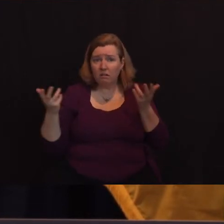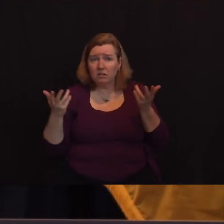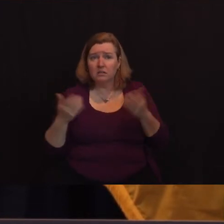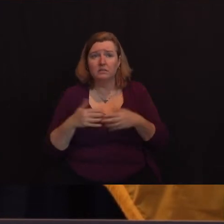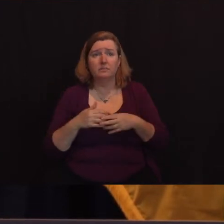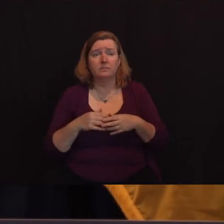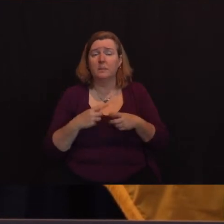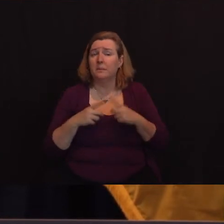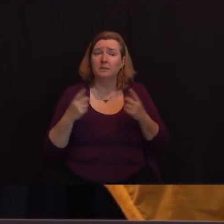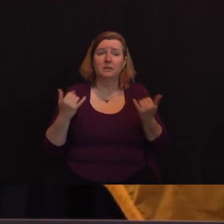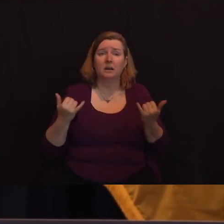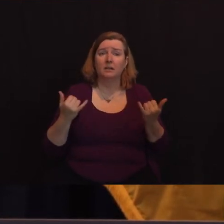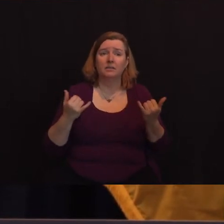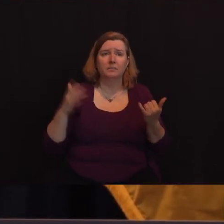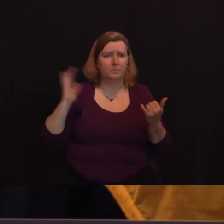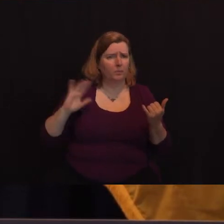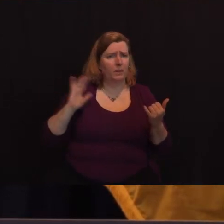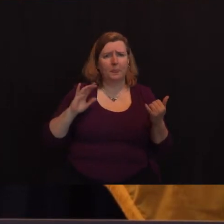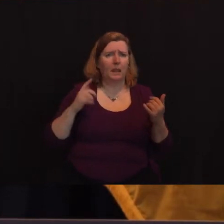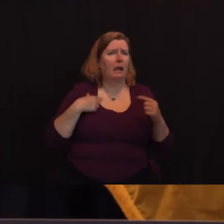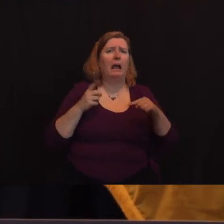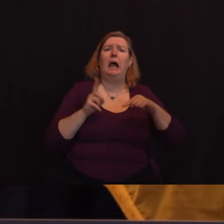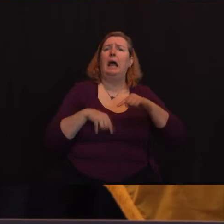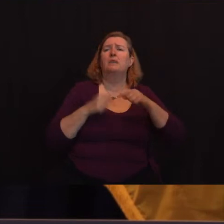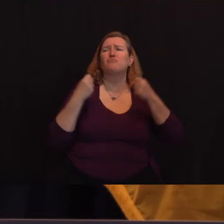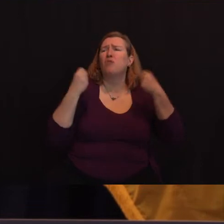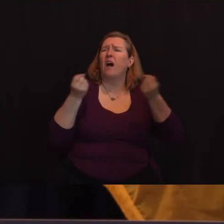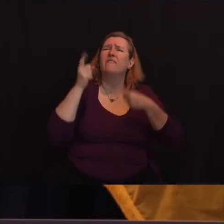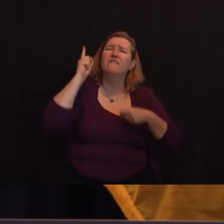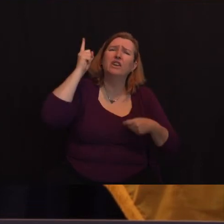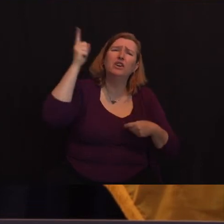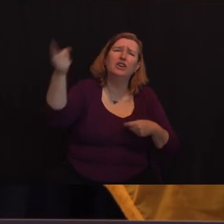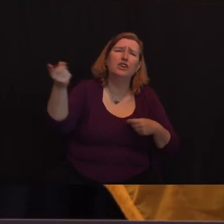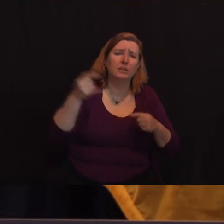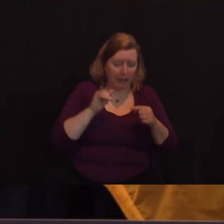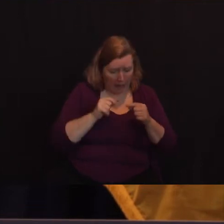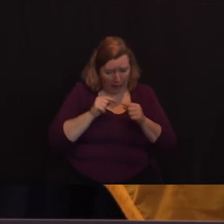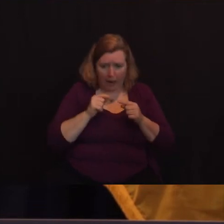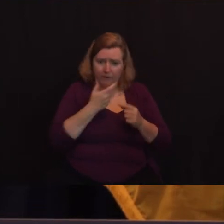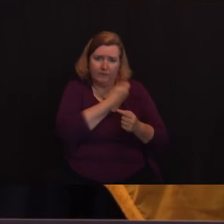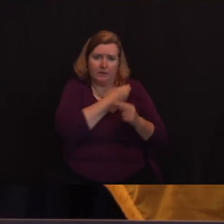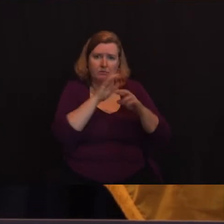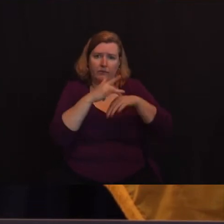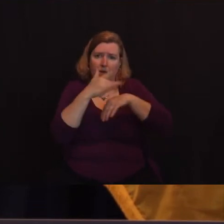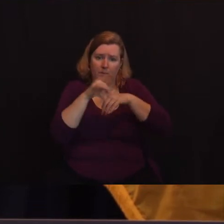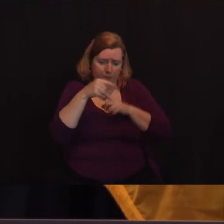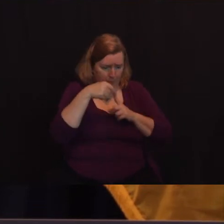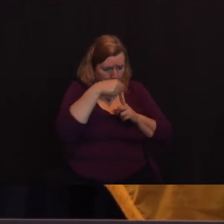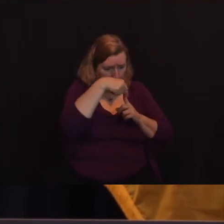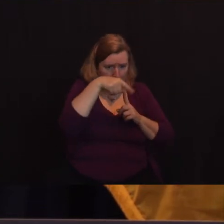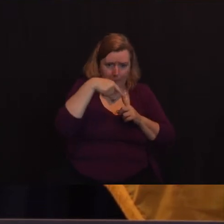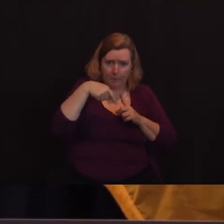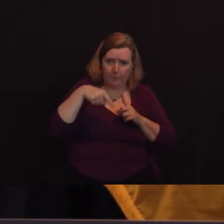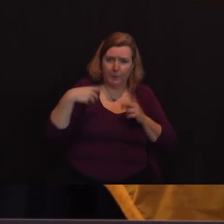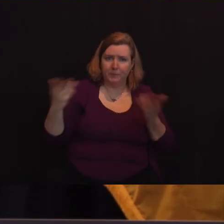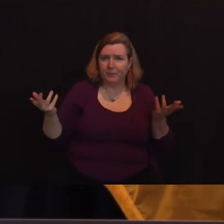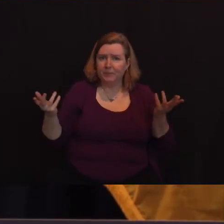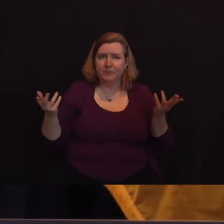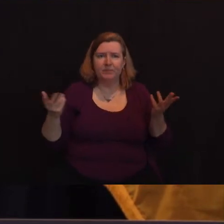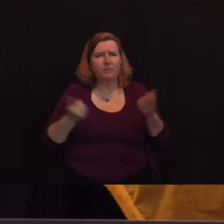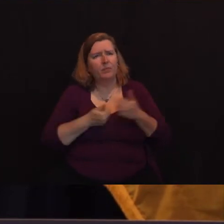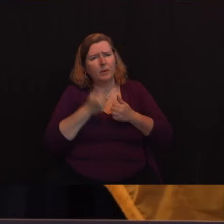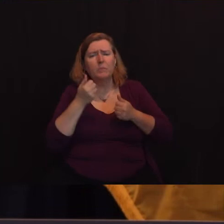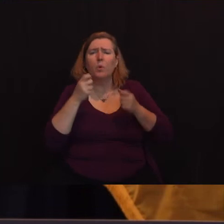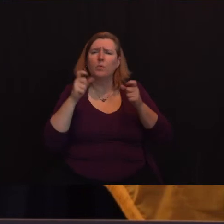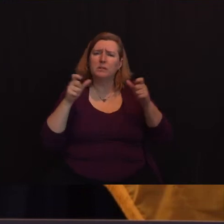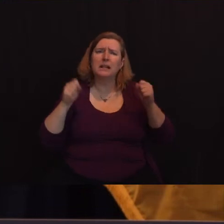many darn locations. We're within, I think, 99 point something % of our population is within 5 miles of a site,